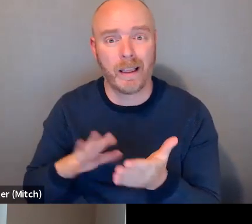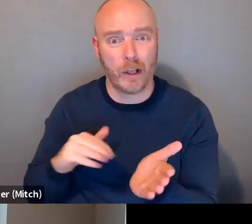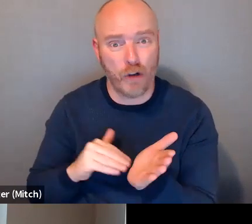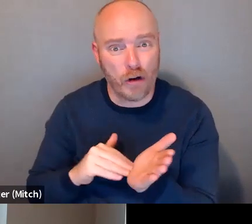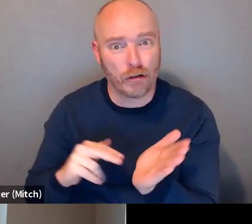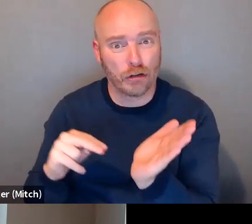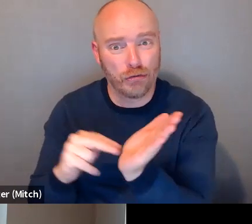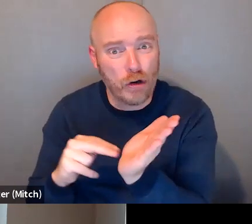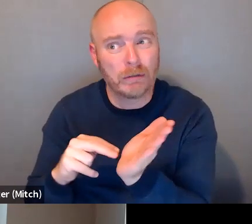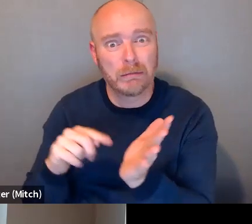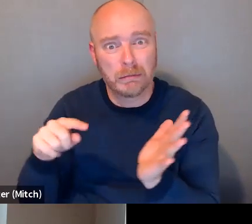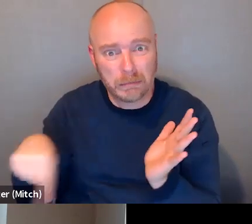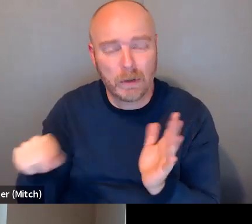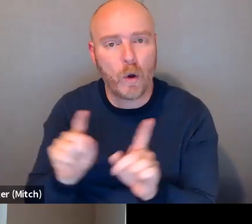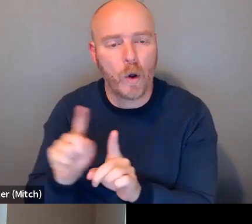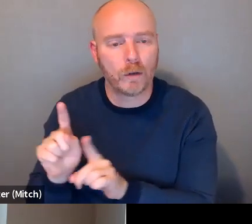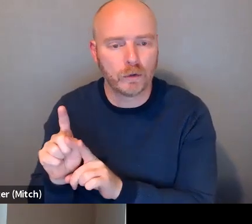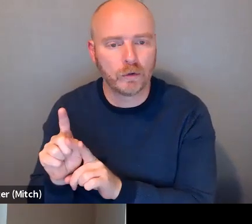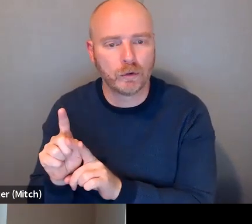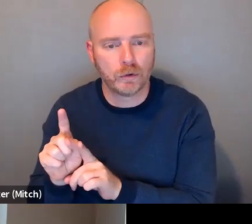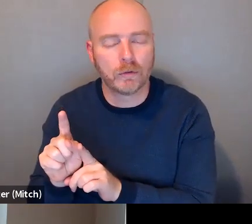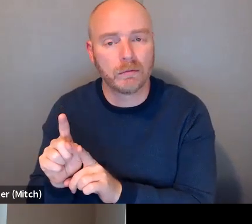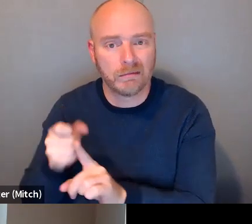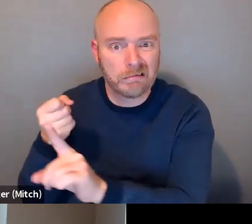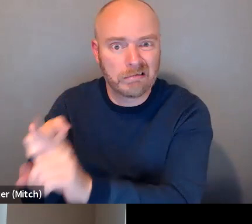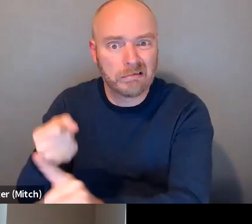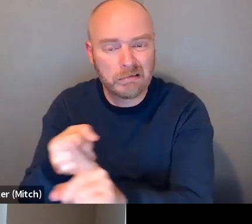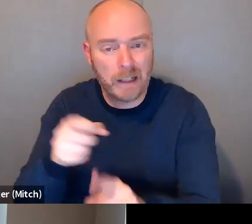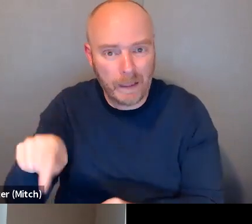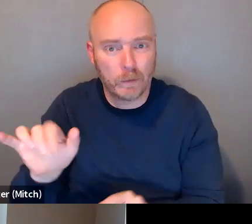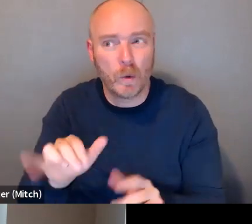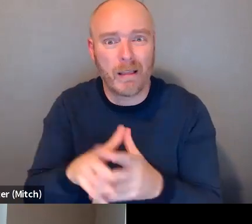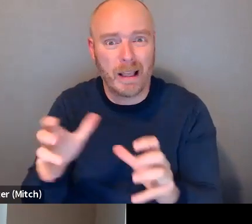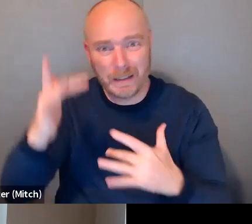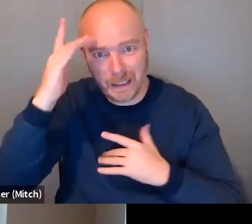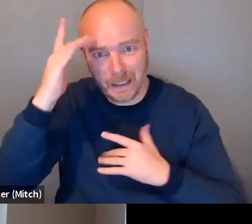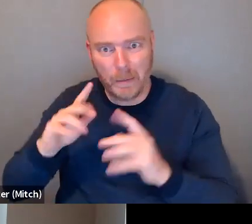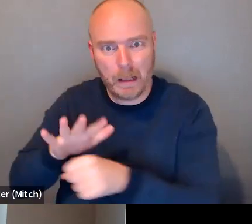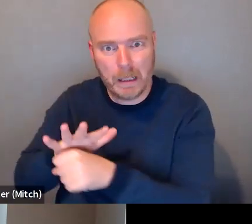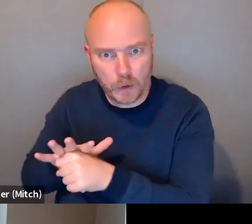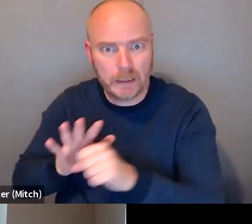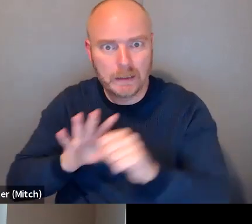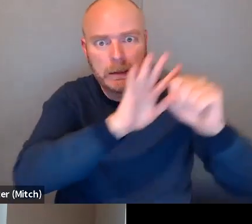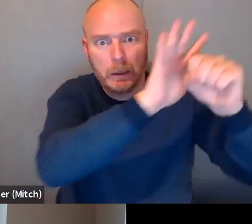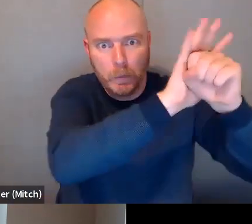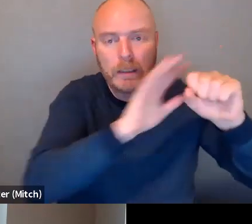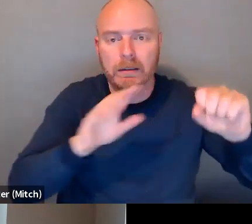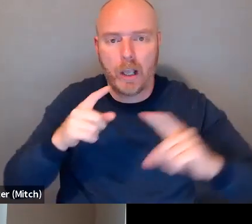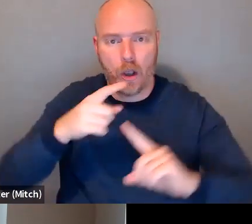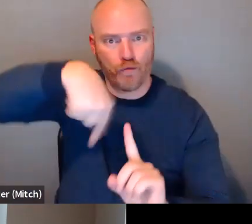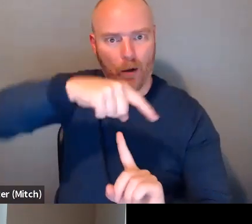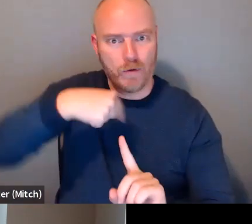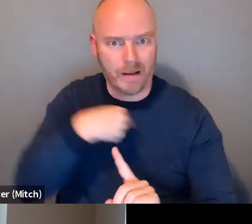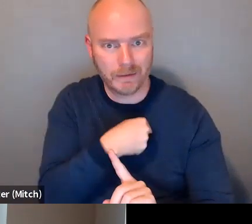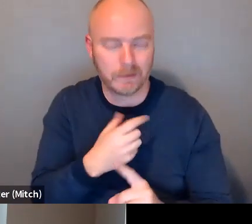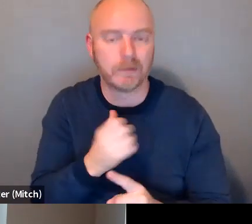providers are also hard hit. So there's a lot of sick people and communities around us. So just